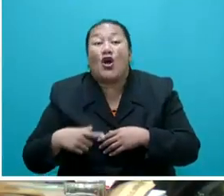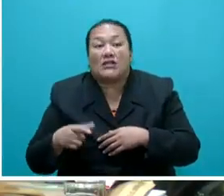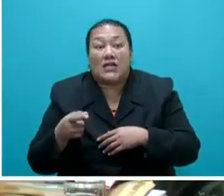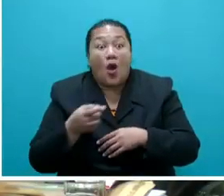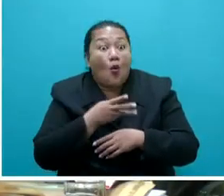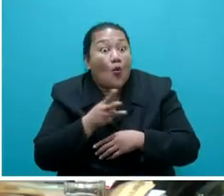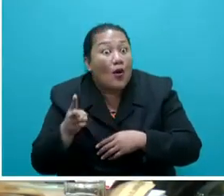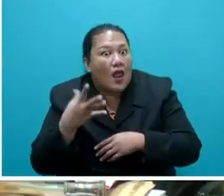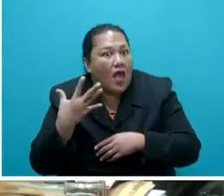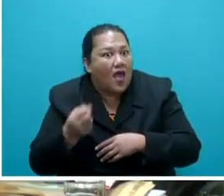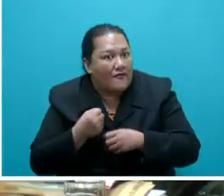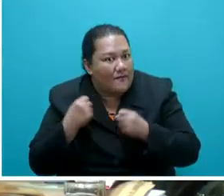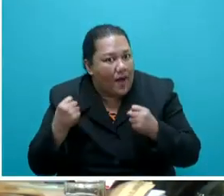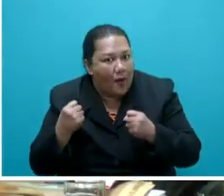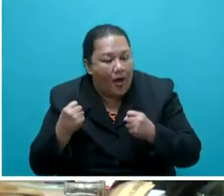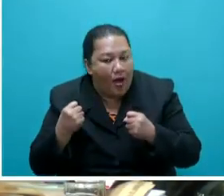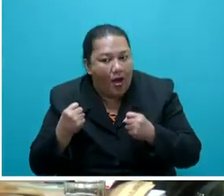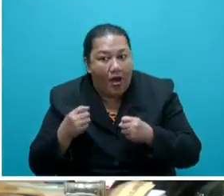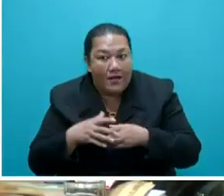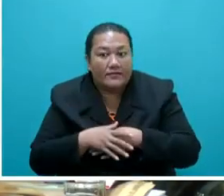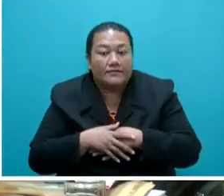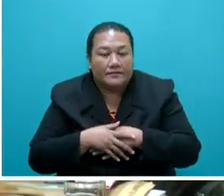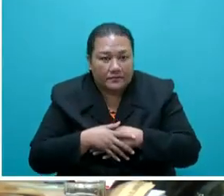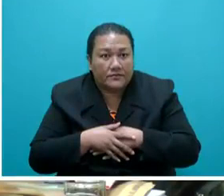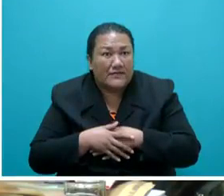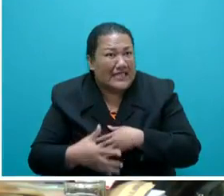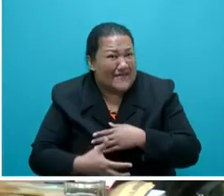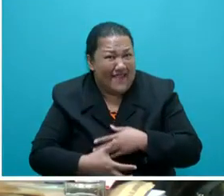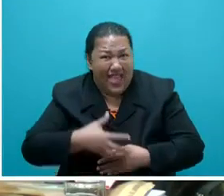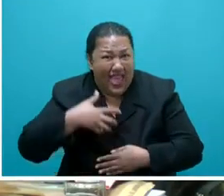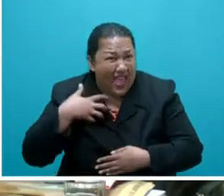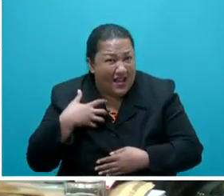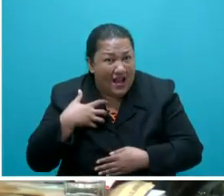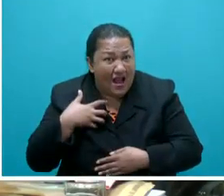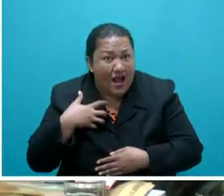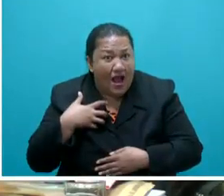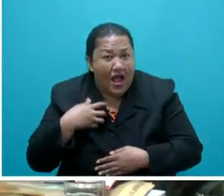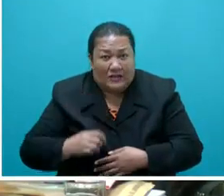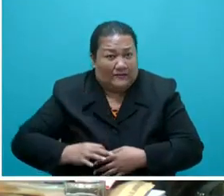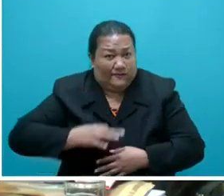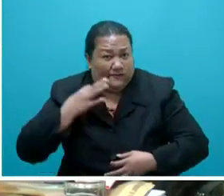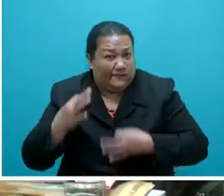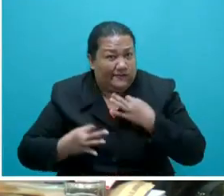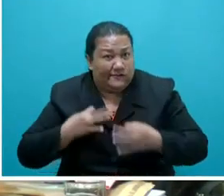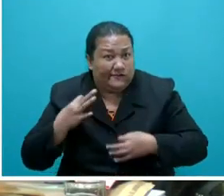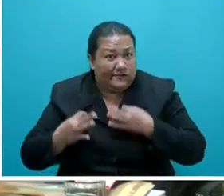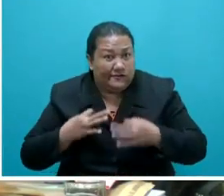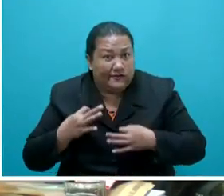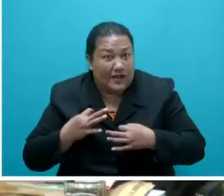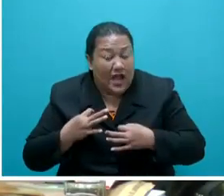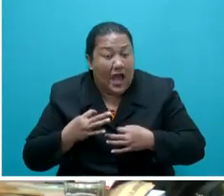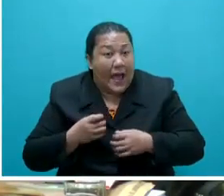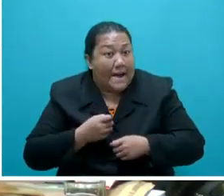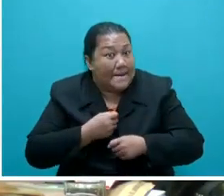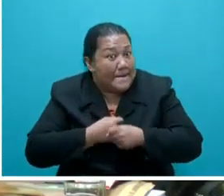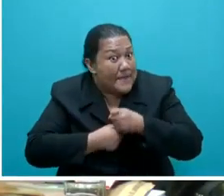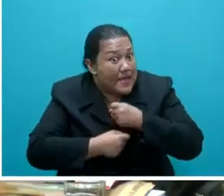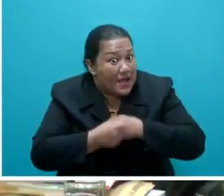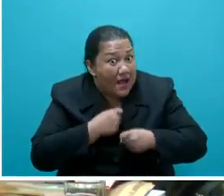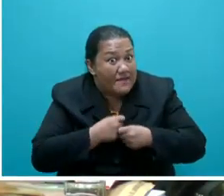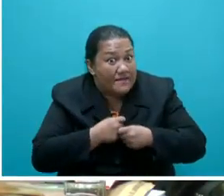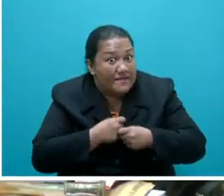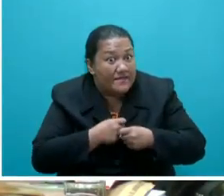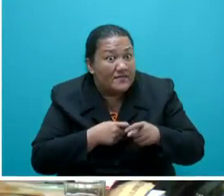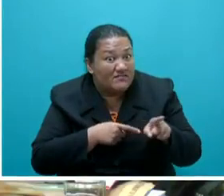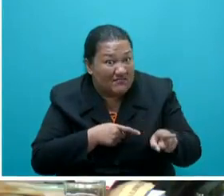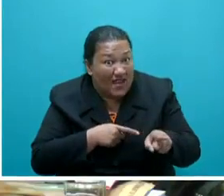we speak. If anger and disgust become the cornerstone of what we say as national leaders, then